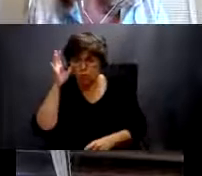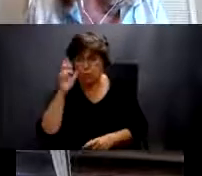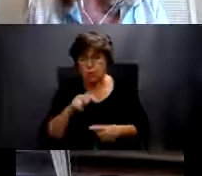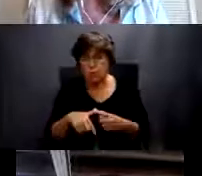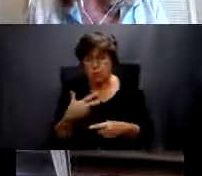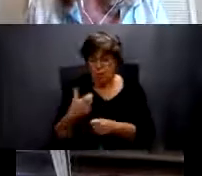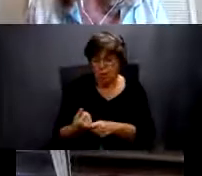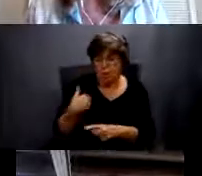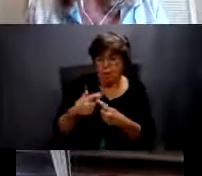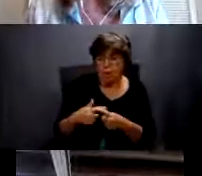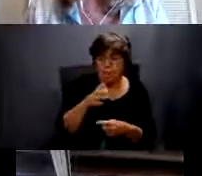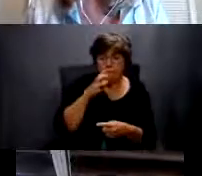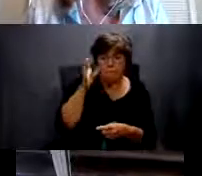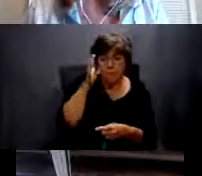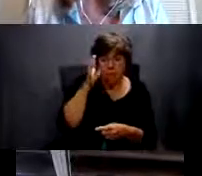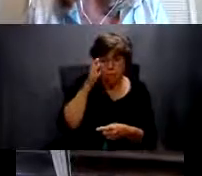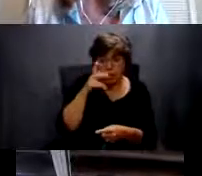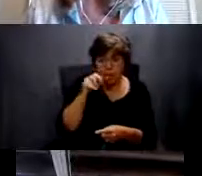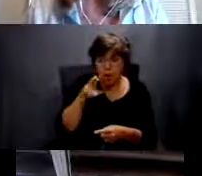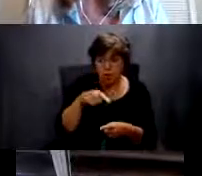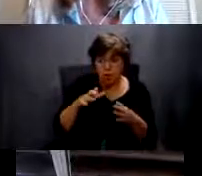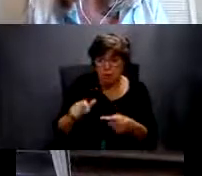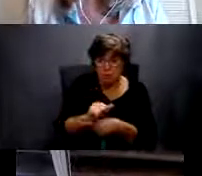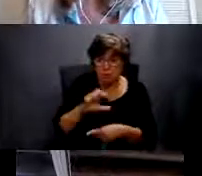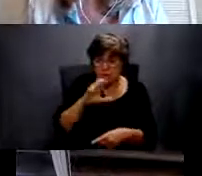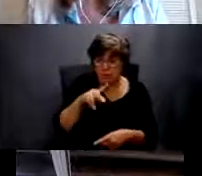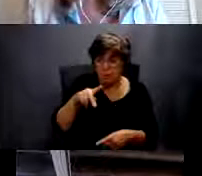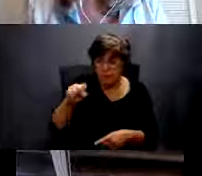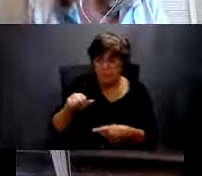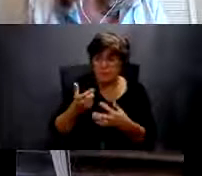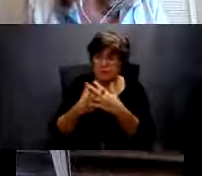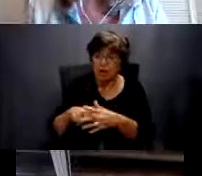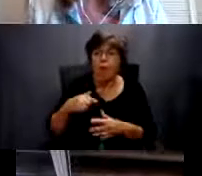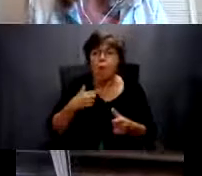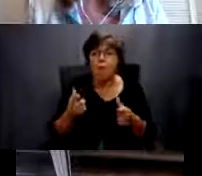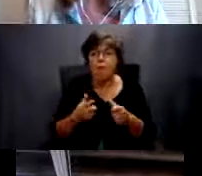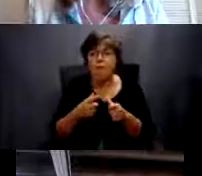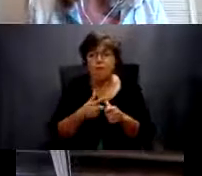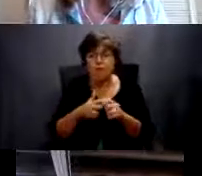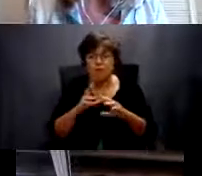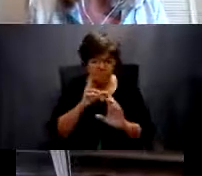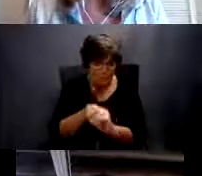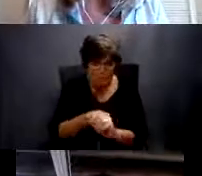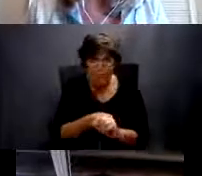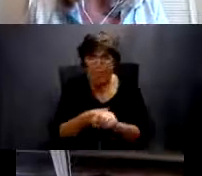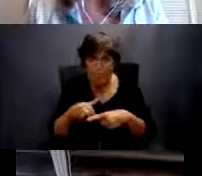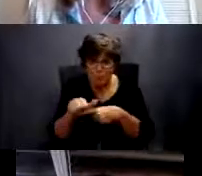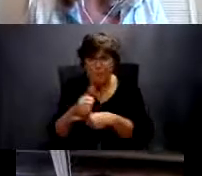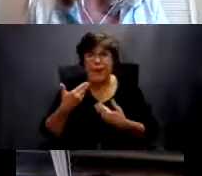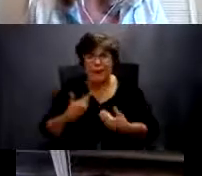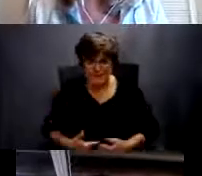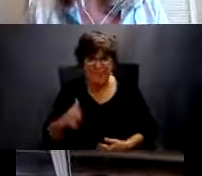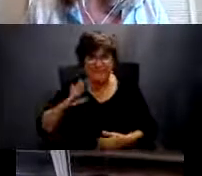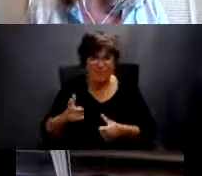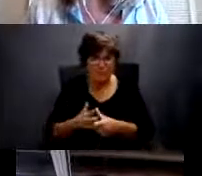peer specialist training began, I was one of the first trainers in the group of first trainers to be trained, to